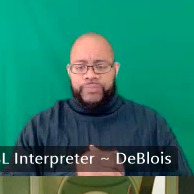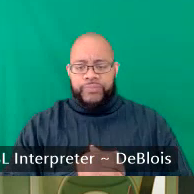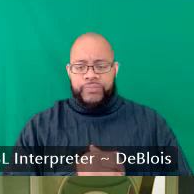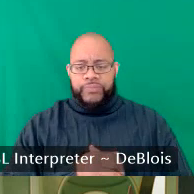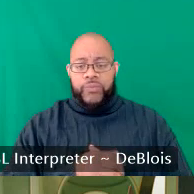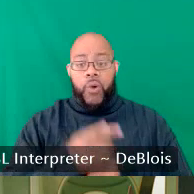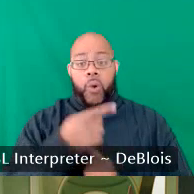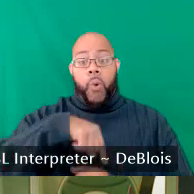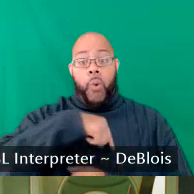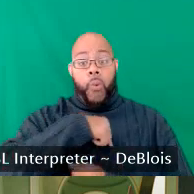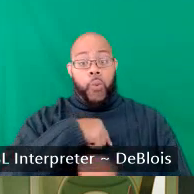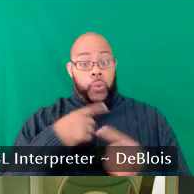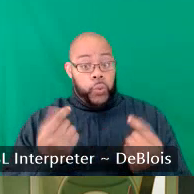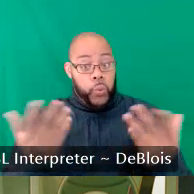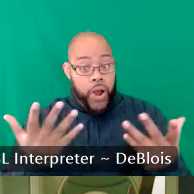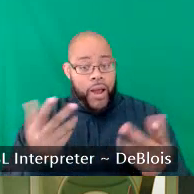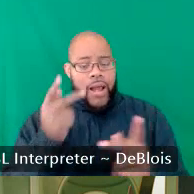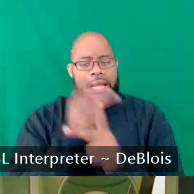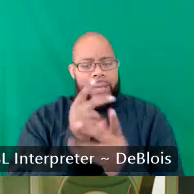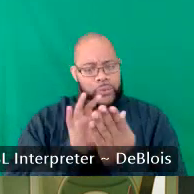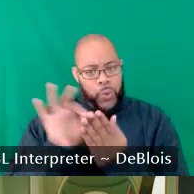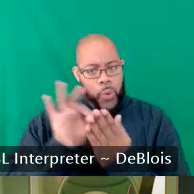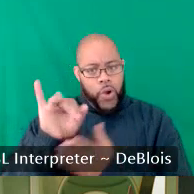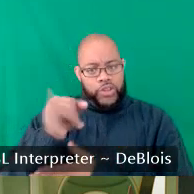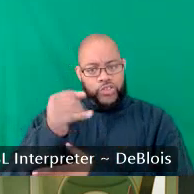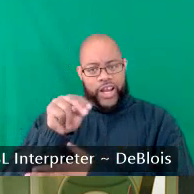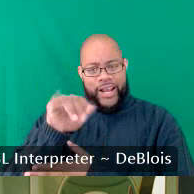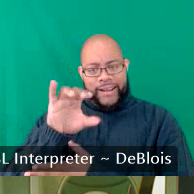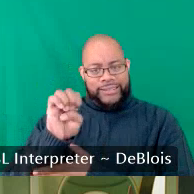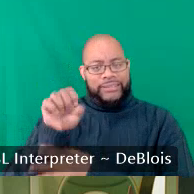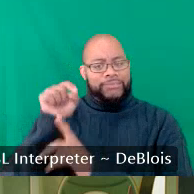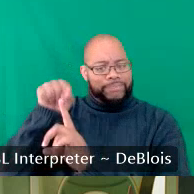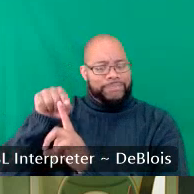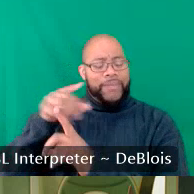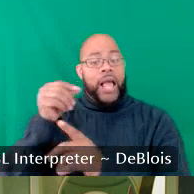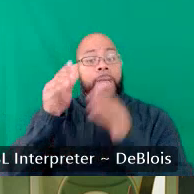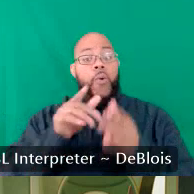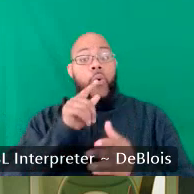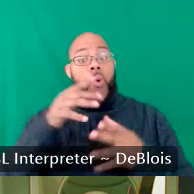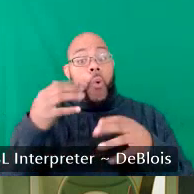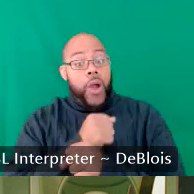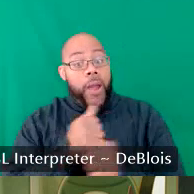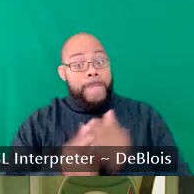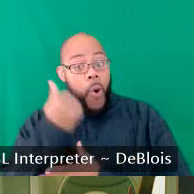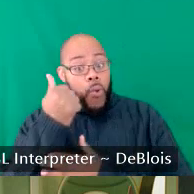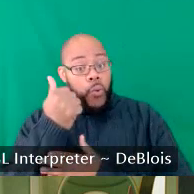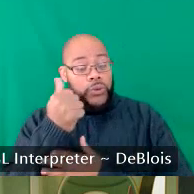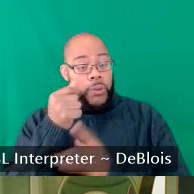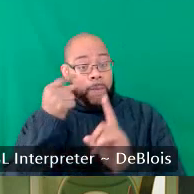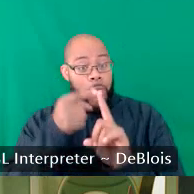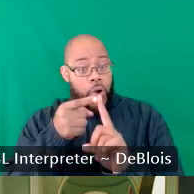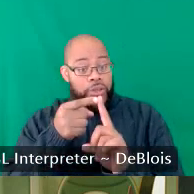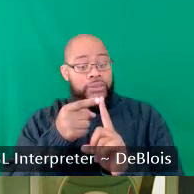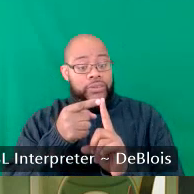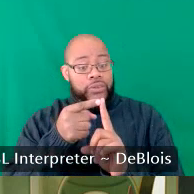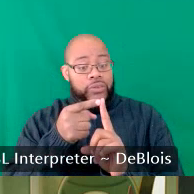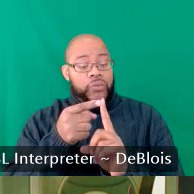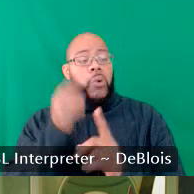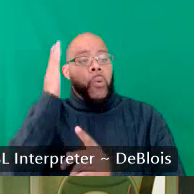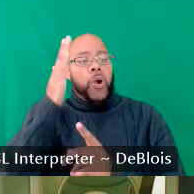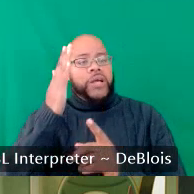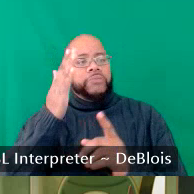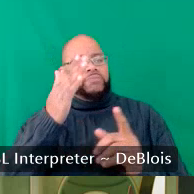We are going to keep score. Janice is going to keep score, and the person who wins the most points will be